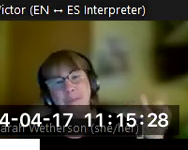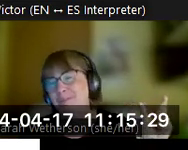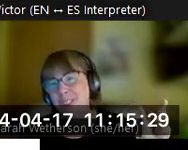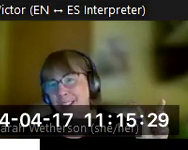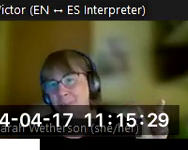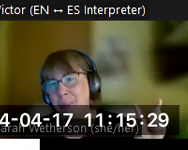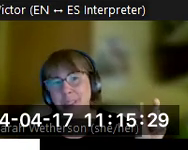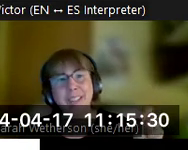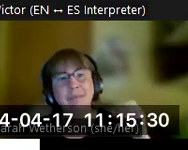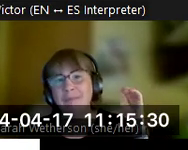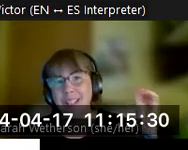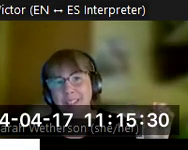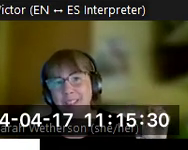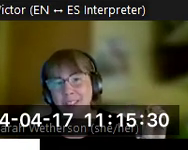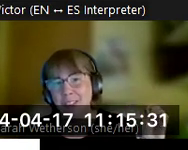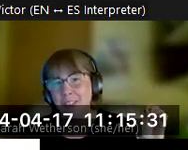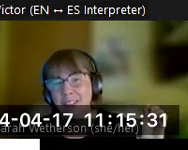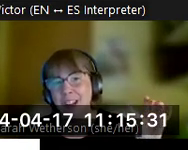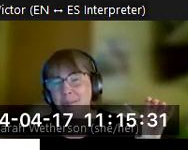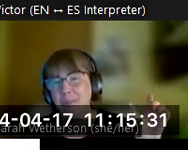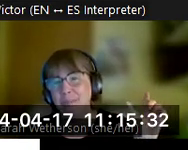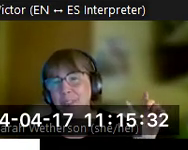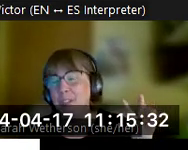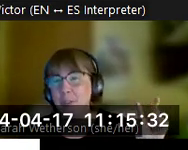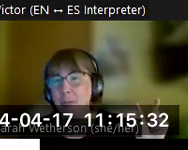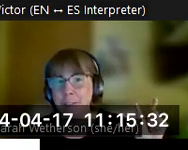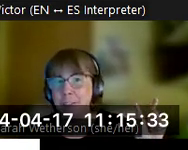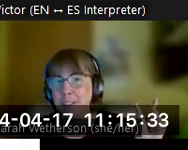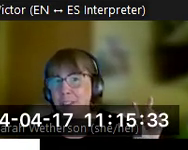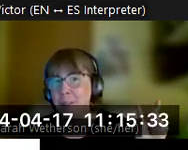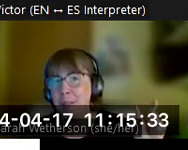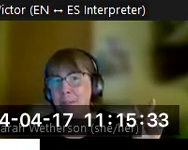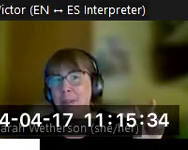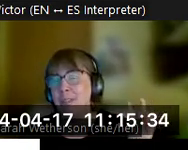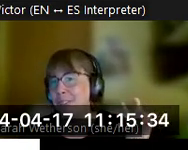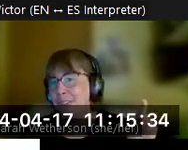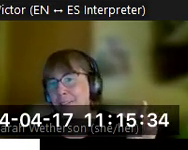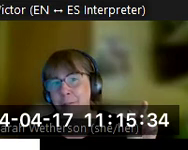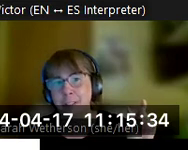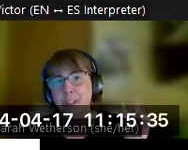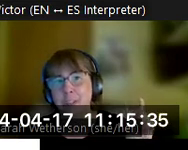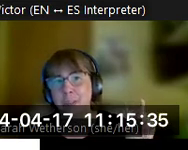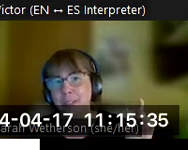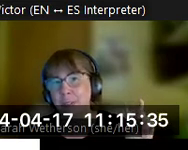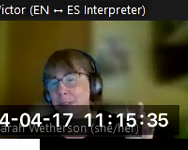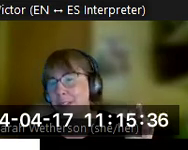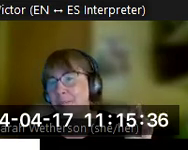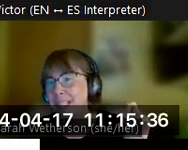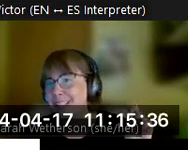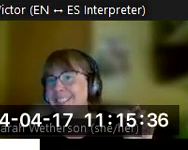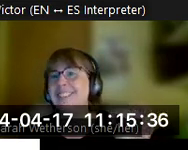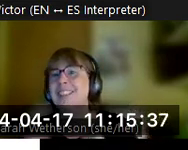In the second bullet, it says there's two references to subcommittee members. The second reference should be